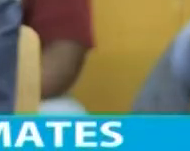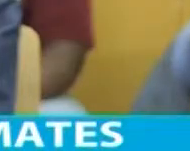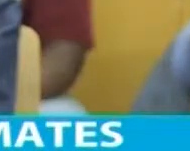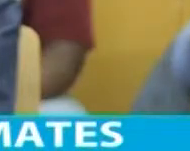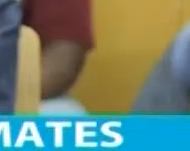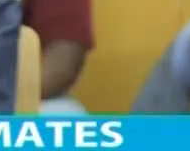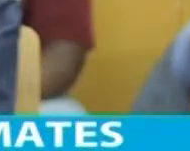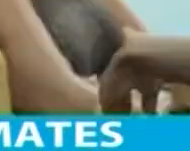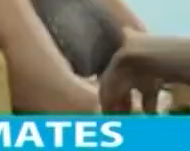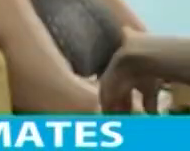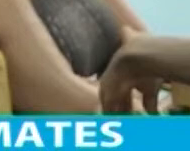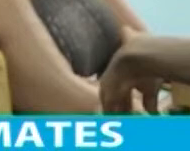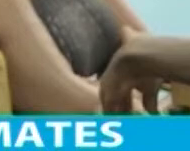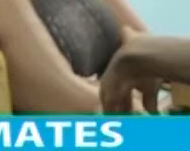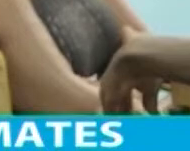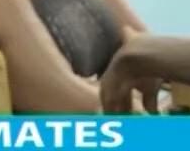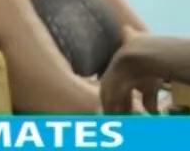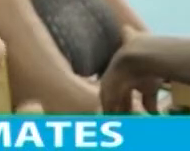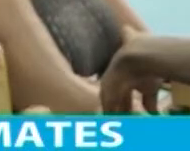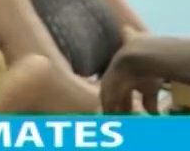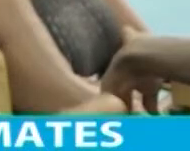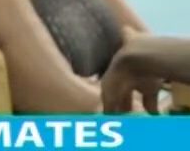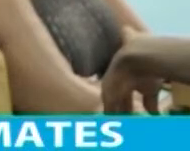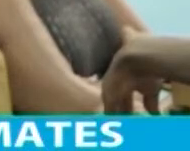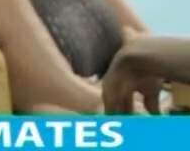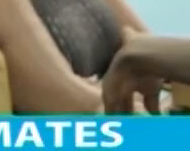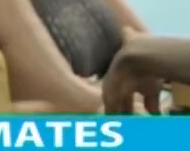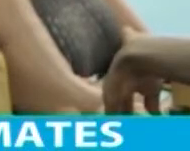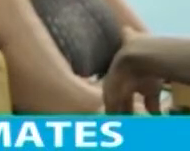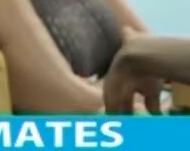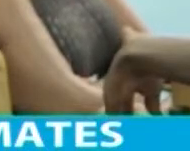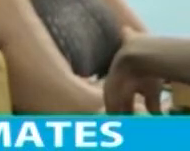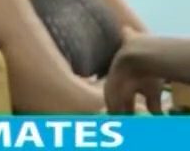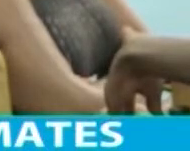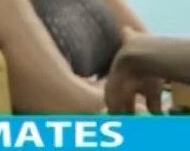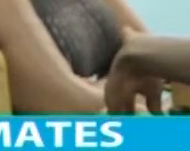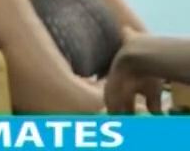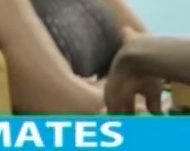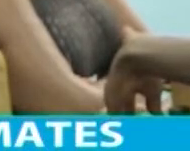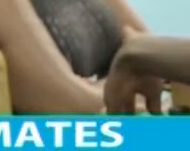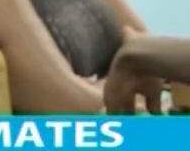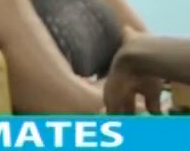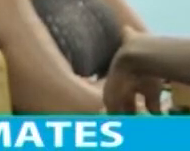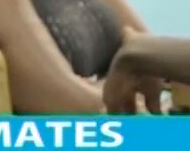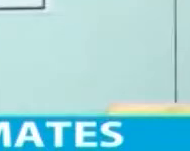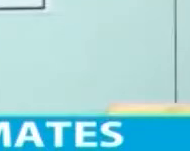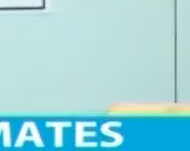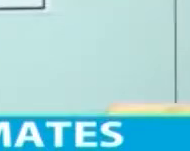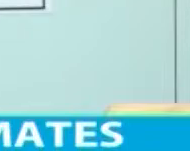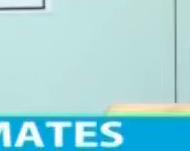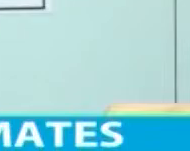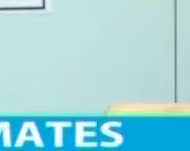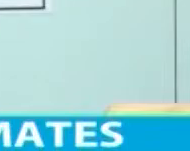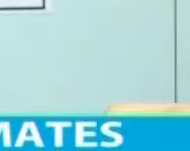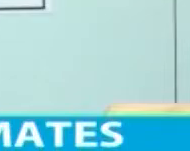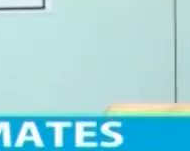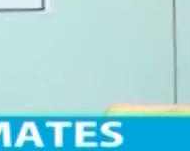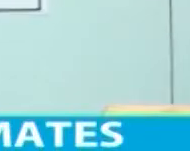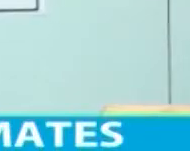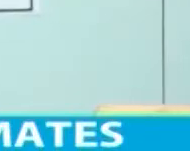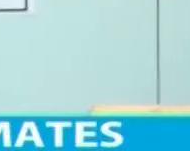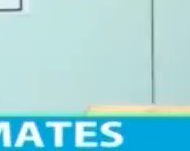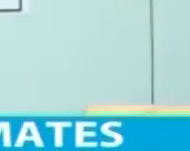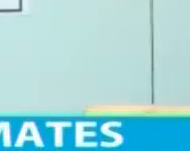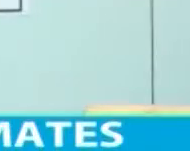smart like you. Yeah, if you're having this skin disease, how comes you cannot see it? What kind of stupid question is that? That is because I'm